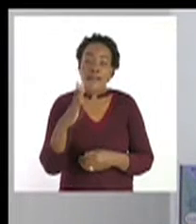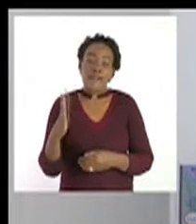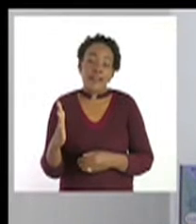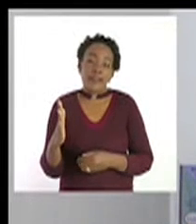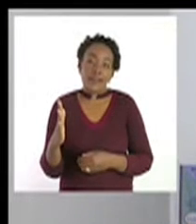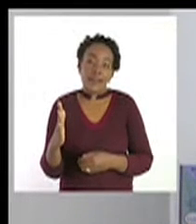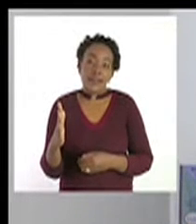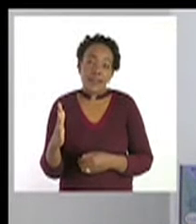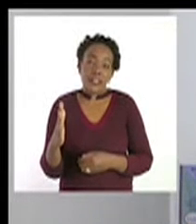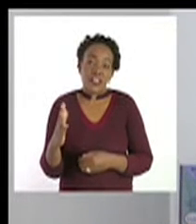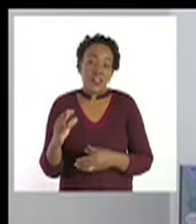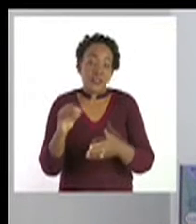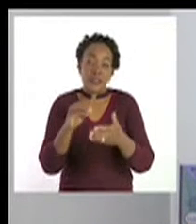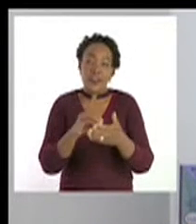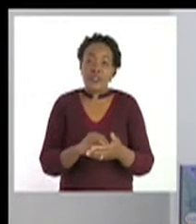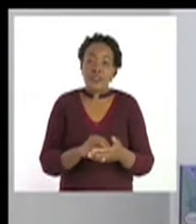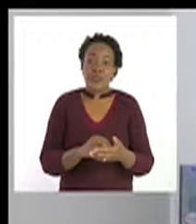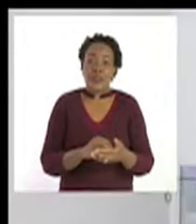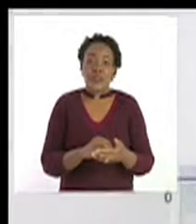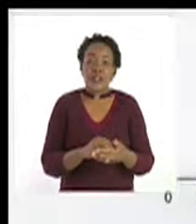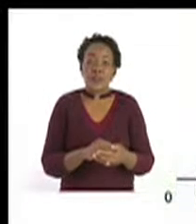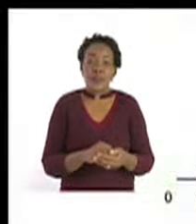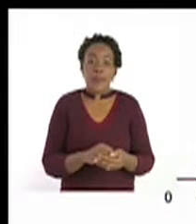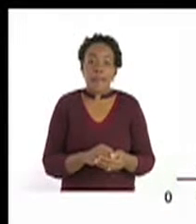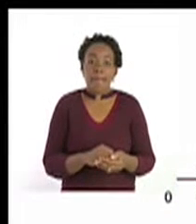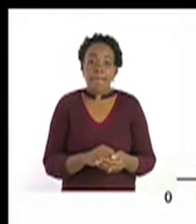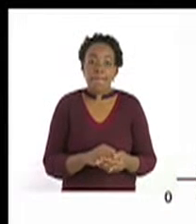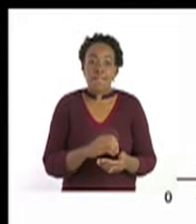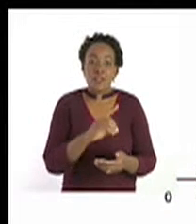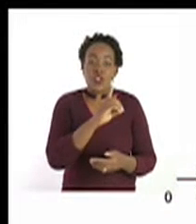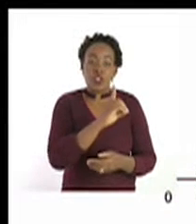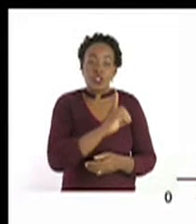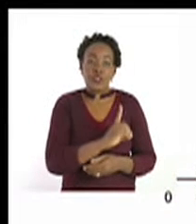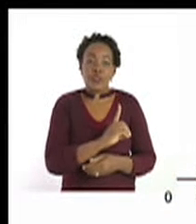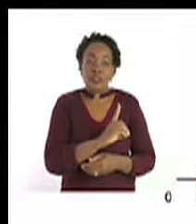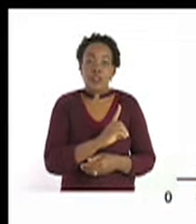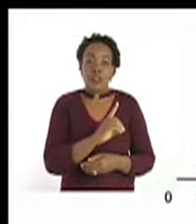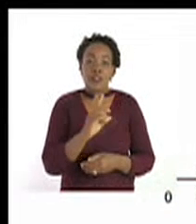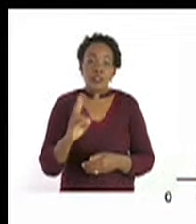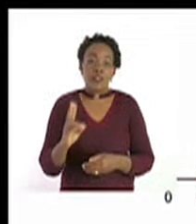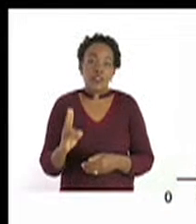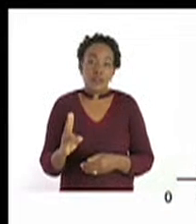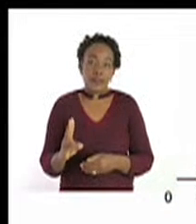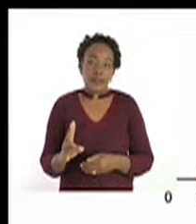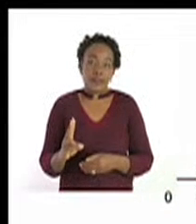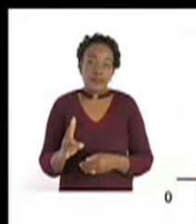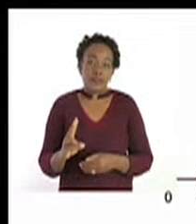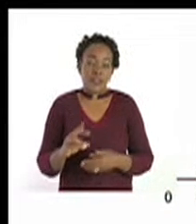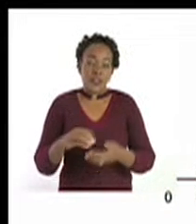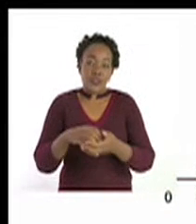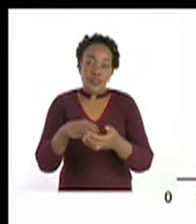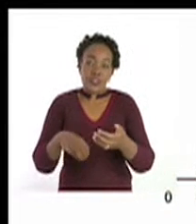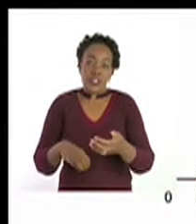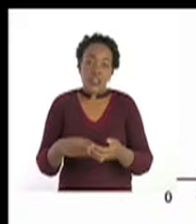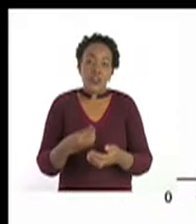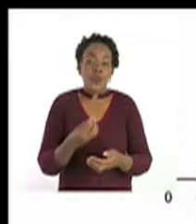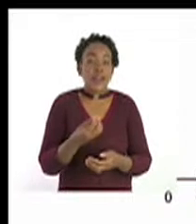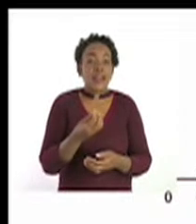me try 12 minus 6. We come to 12.